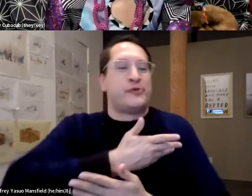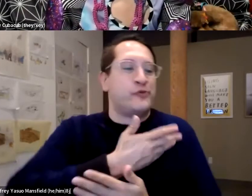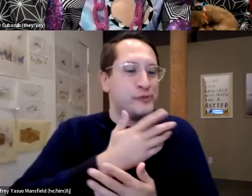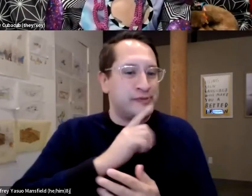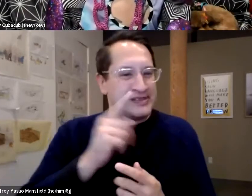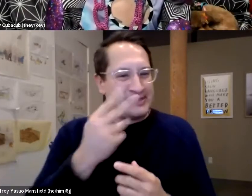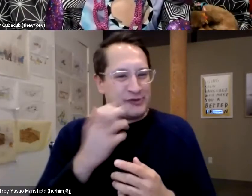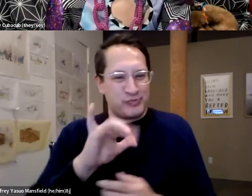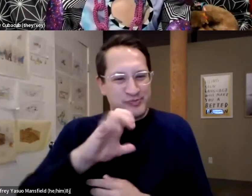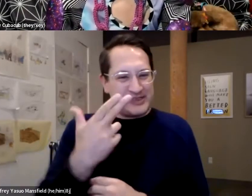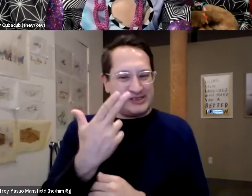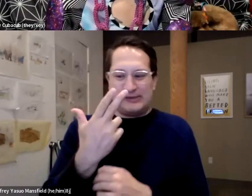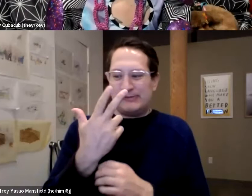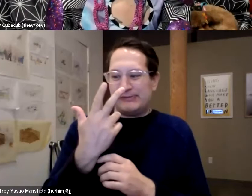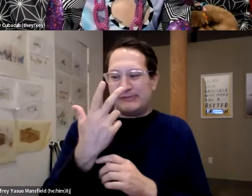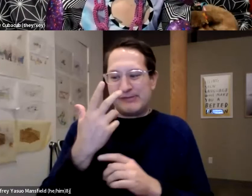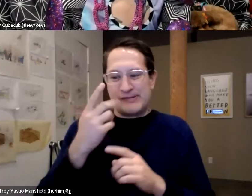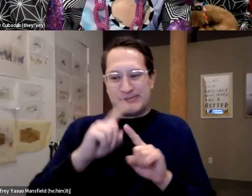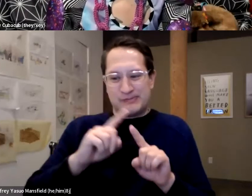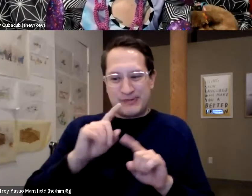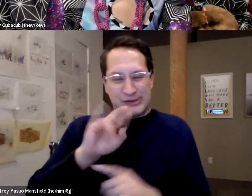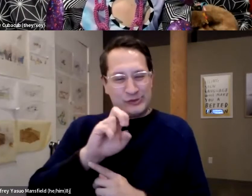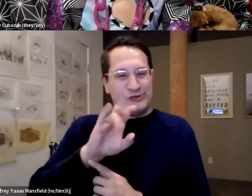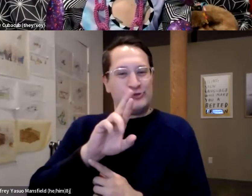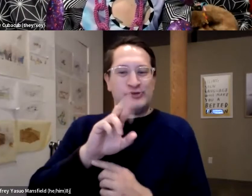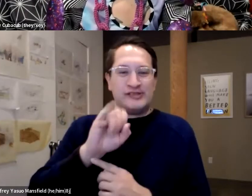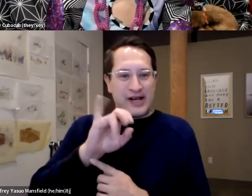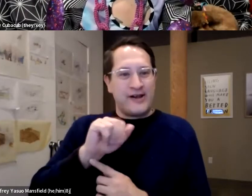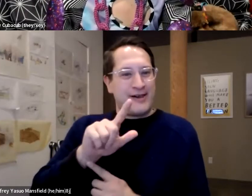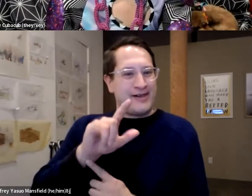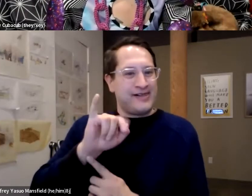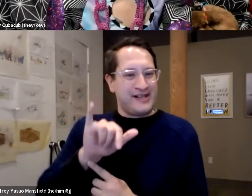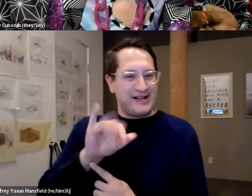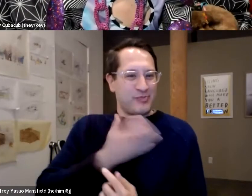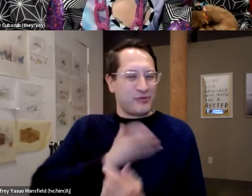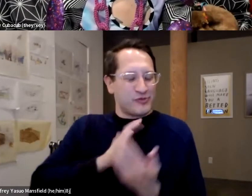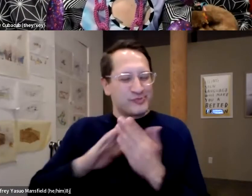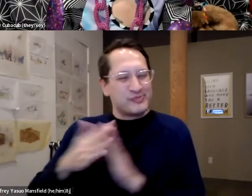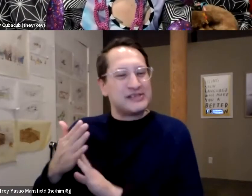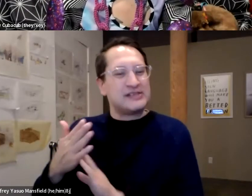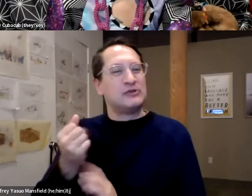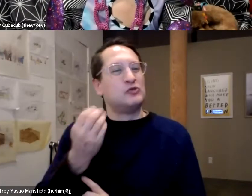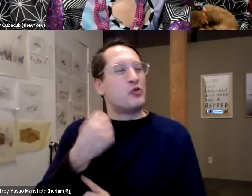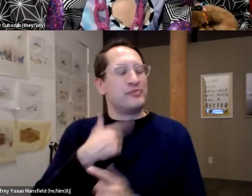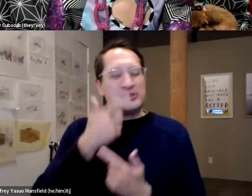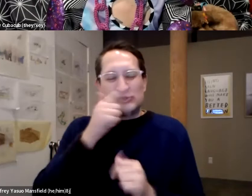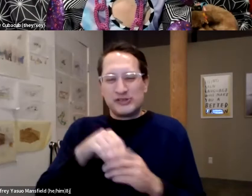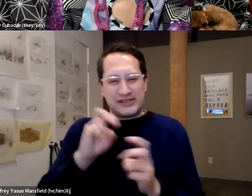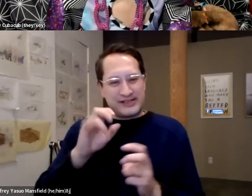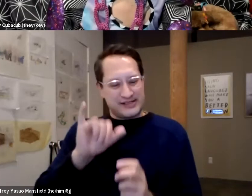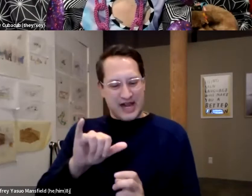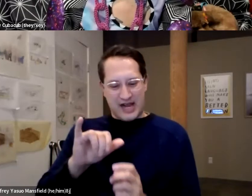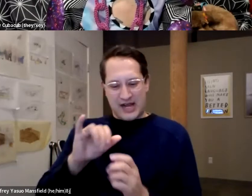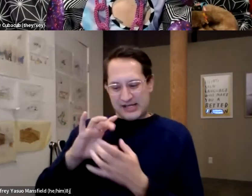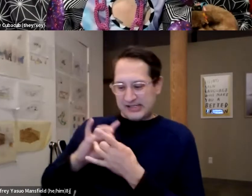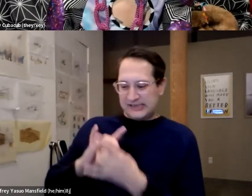disability tends to overlook the richness of the intersectionality of our communities. And